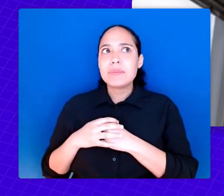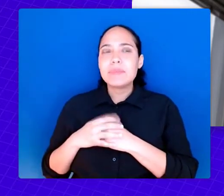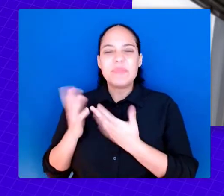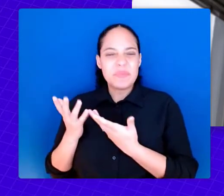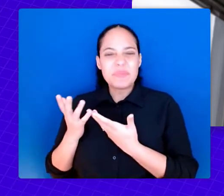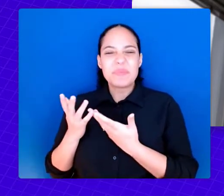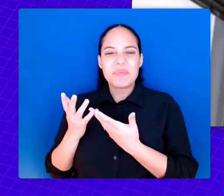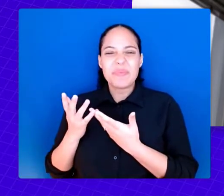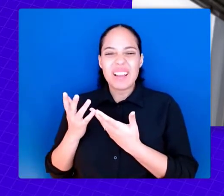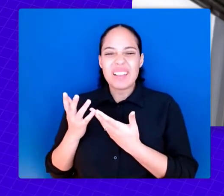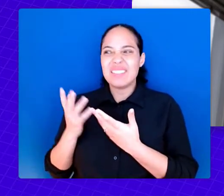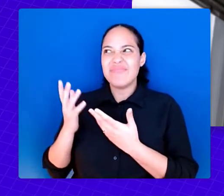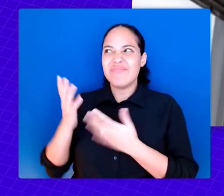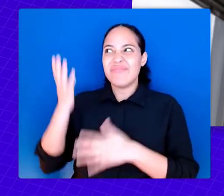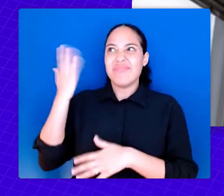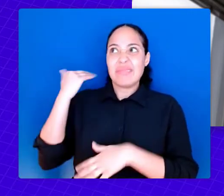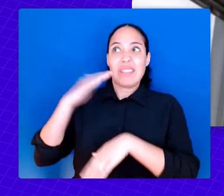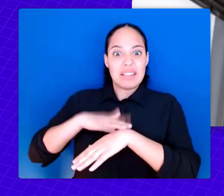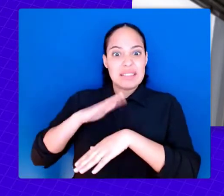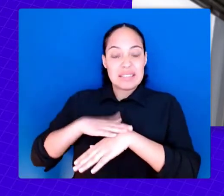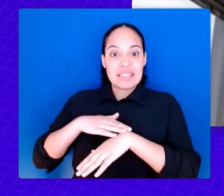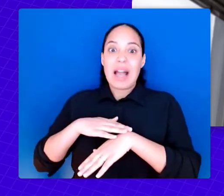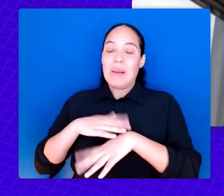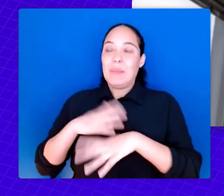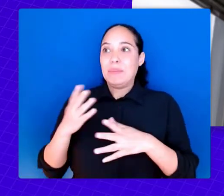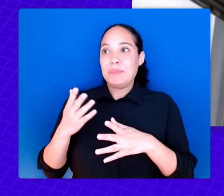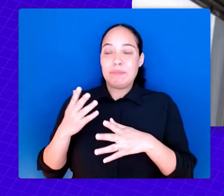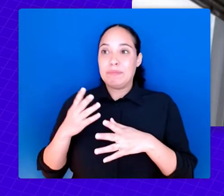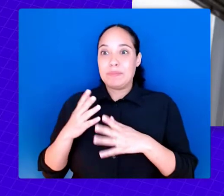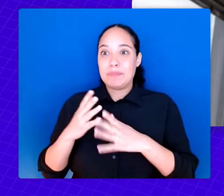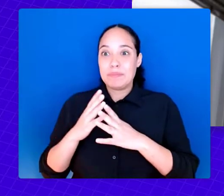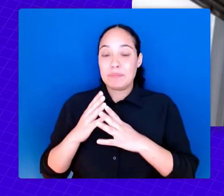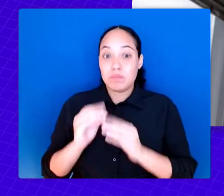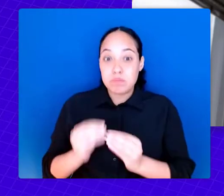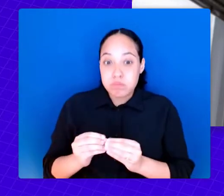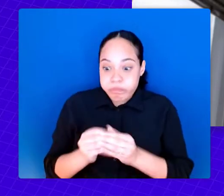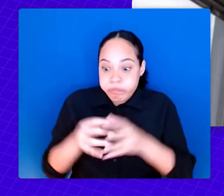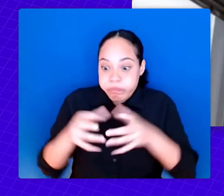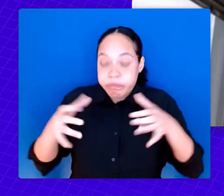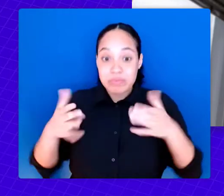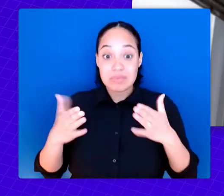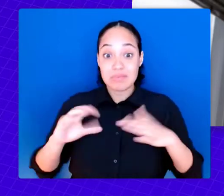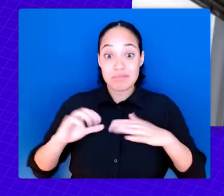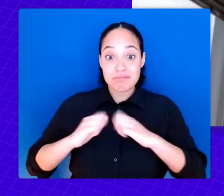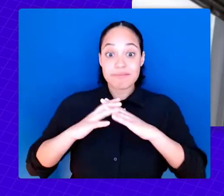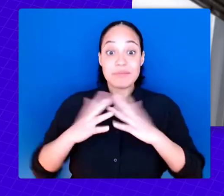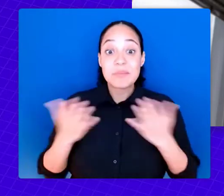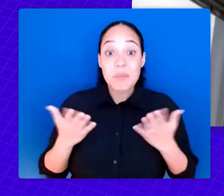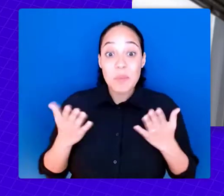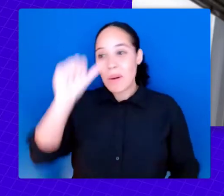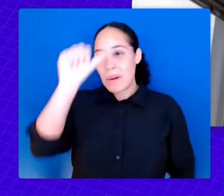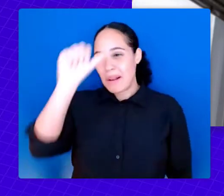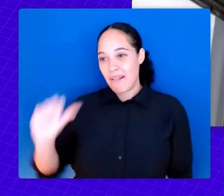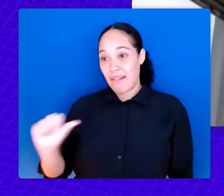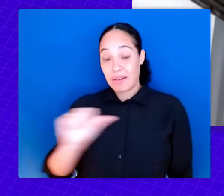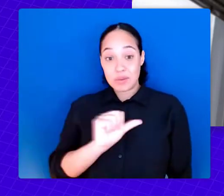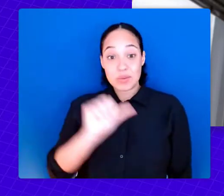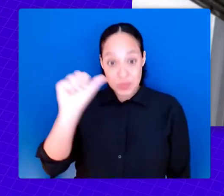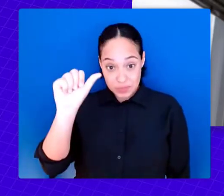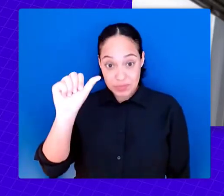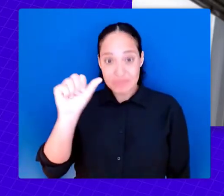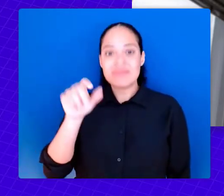is to kind of double it by 2025. So that's what all our efforts are concentrated now on. And not to mention, of course,